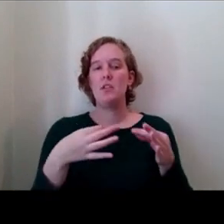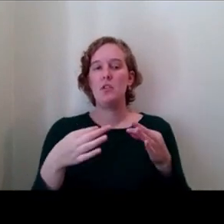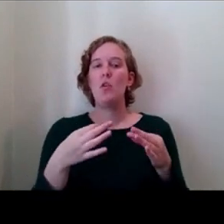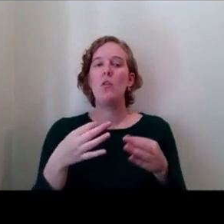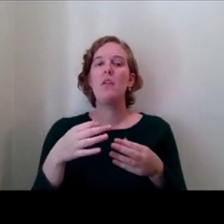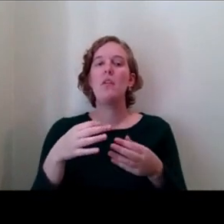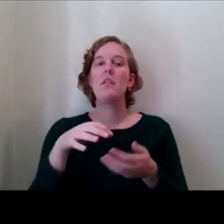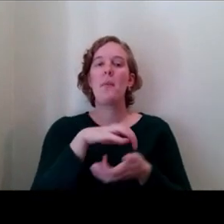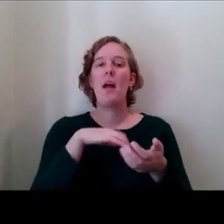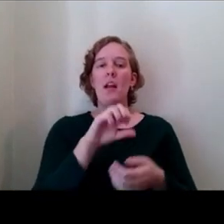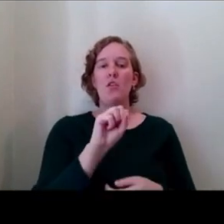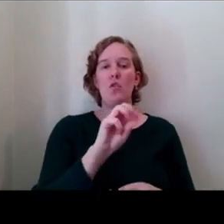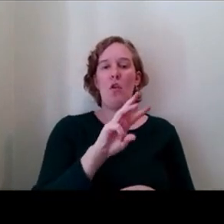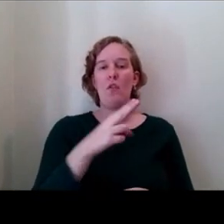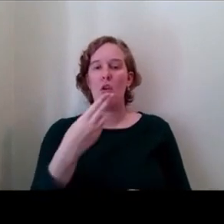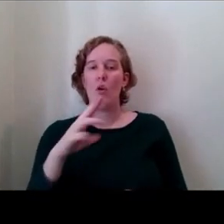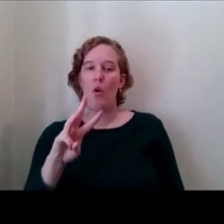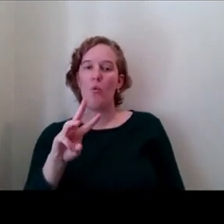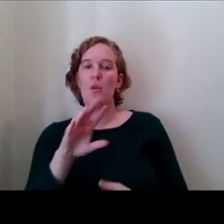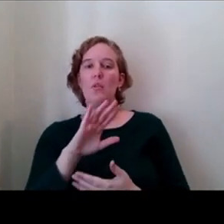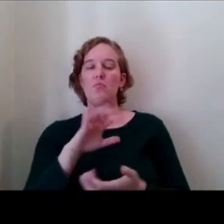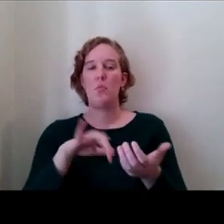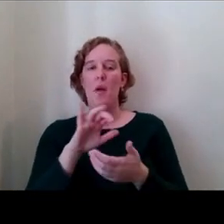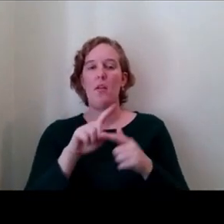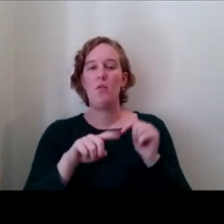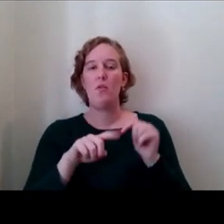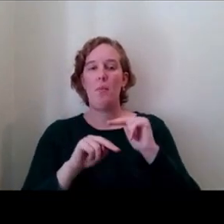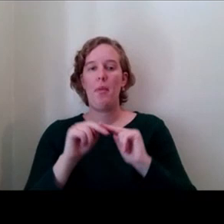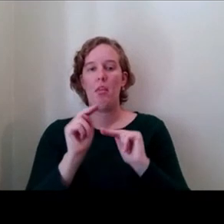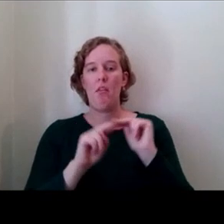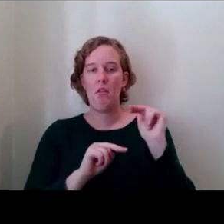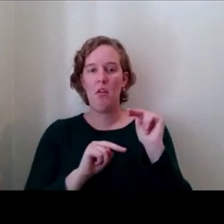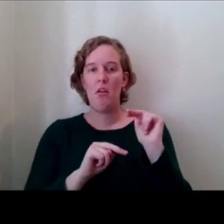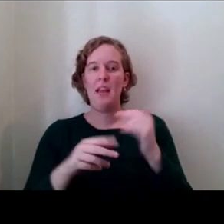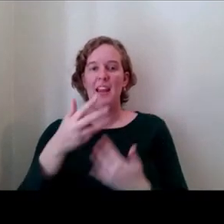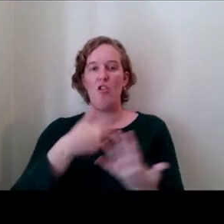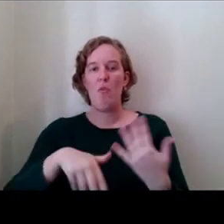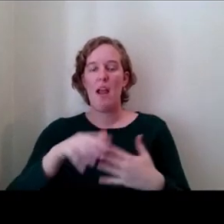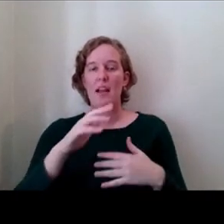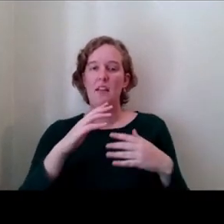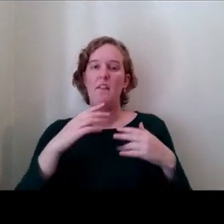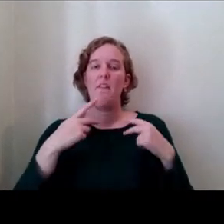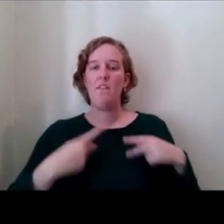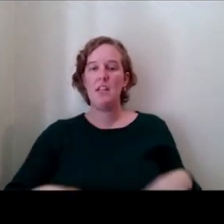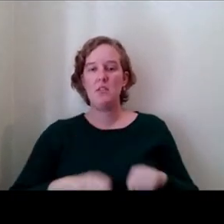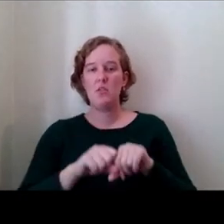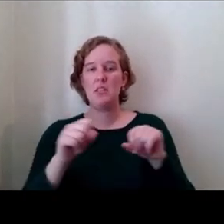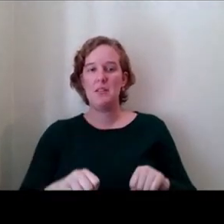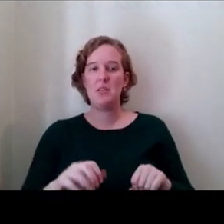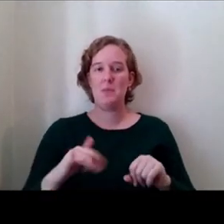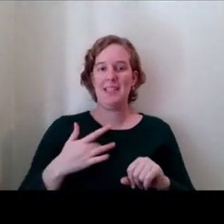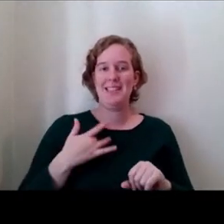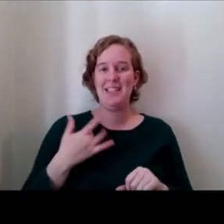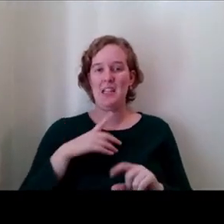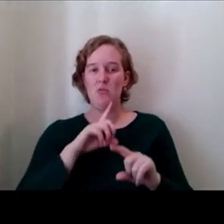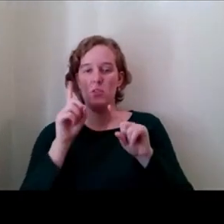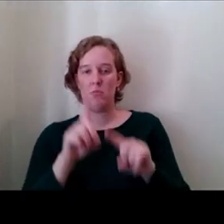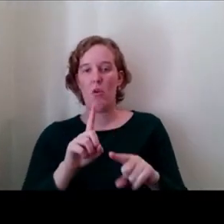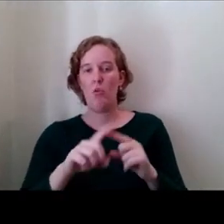to build interactive, physical systems that sense and respond to the real world.